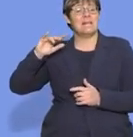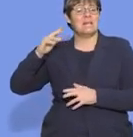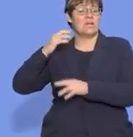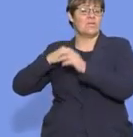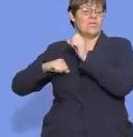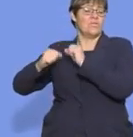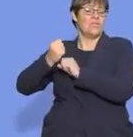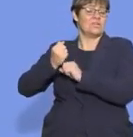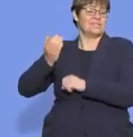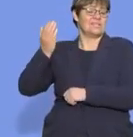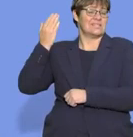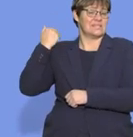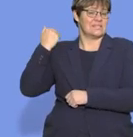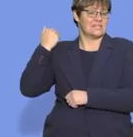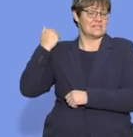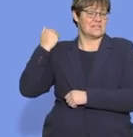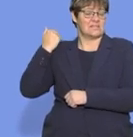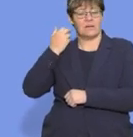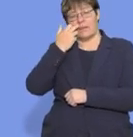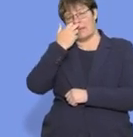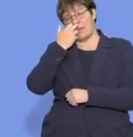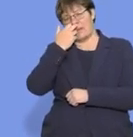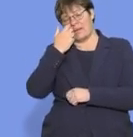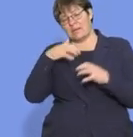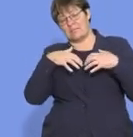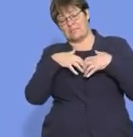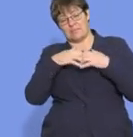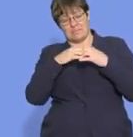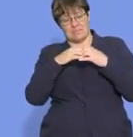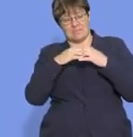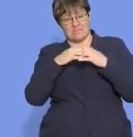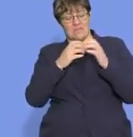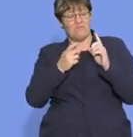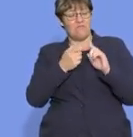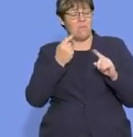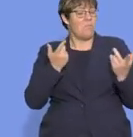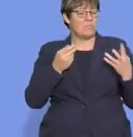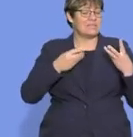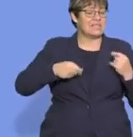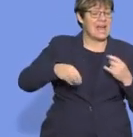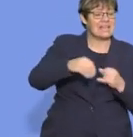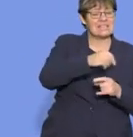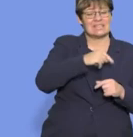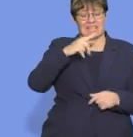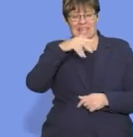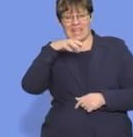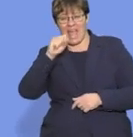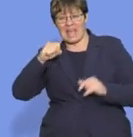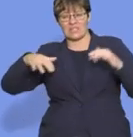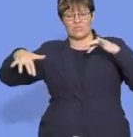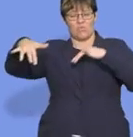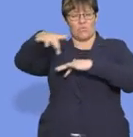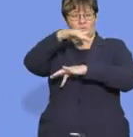Earth was formed. It formed from dust and gases from the solar